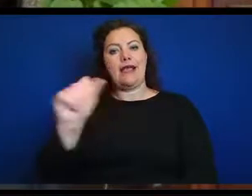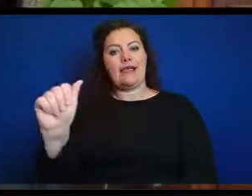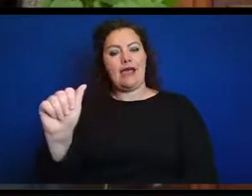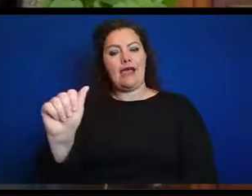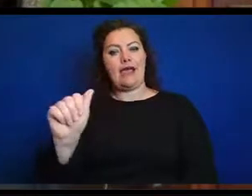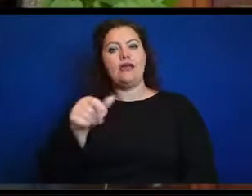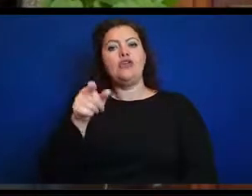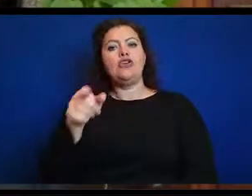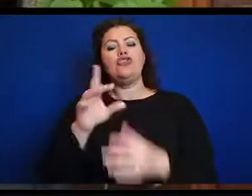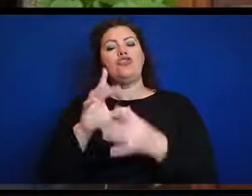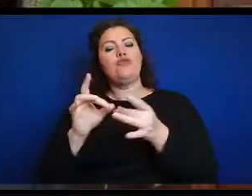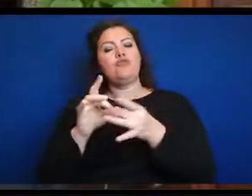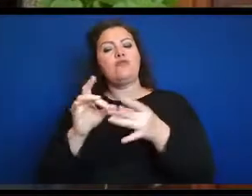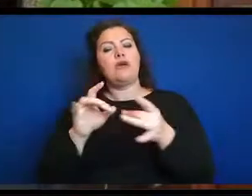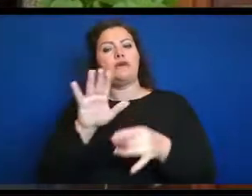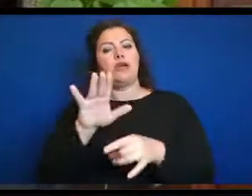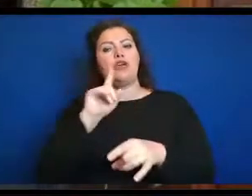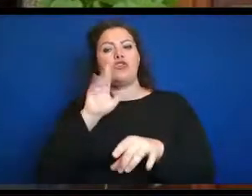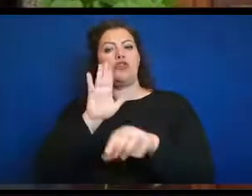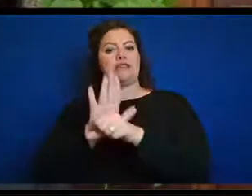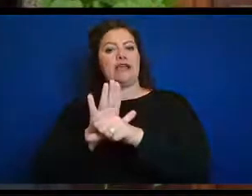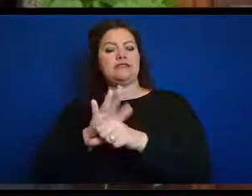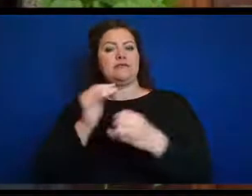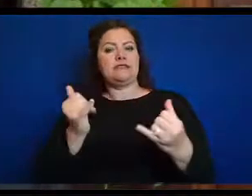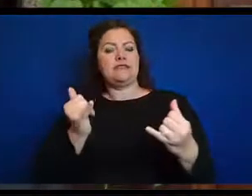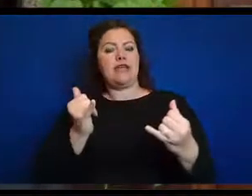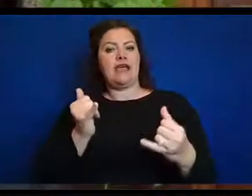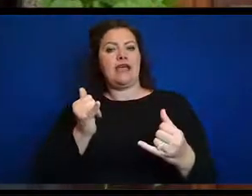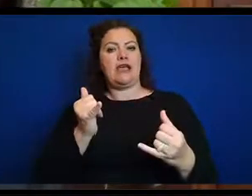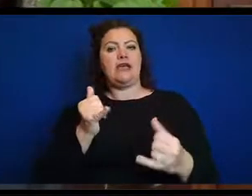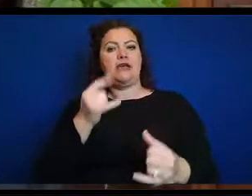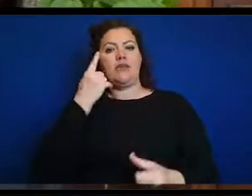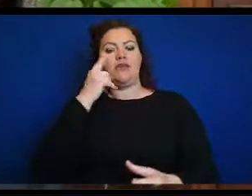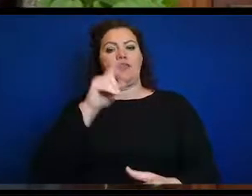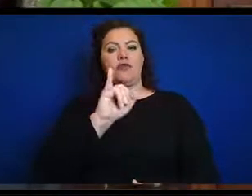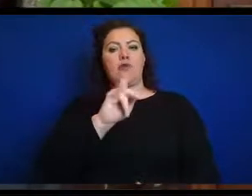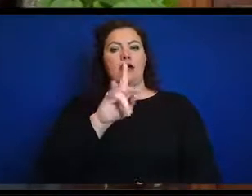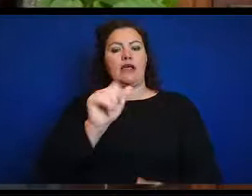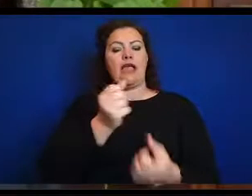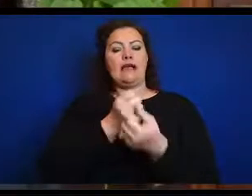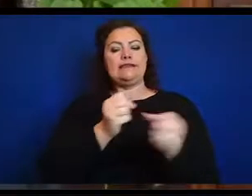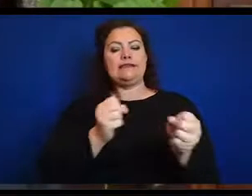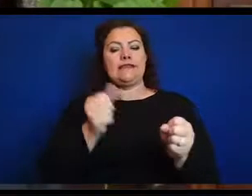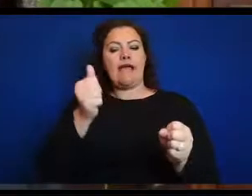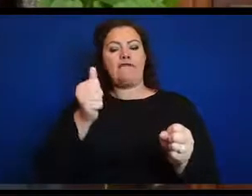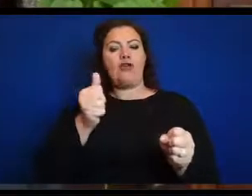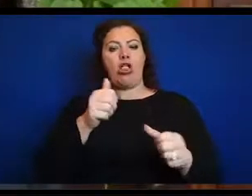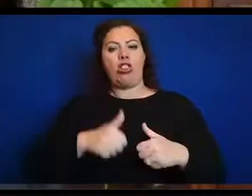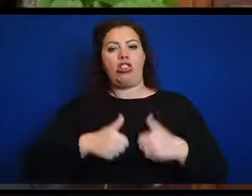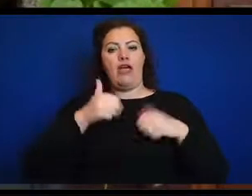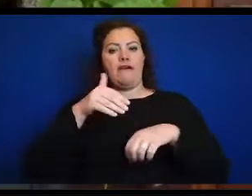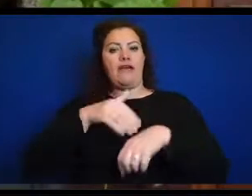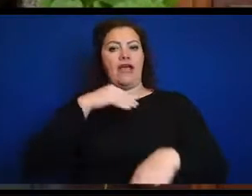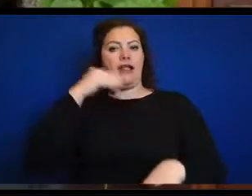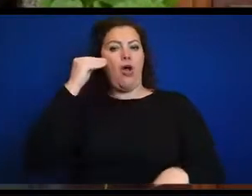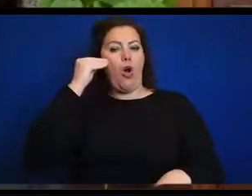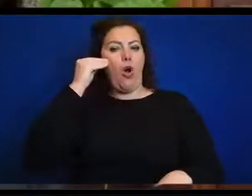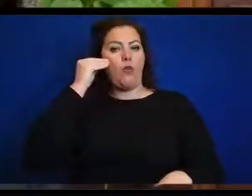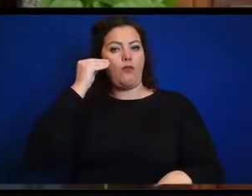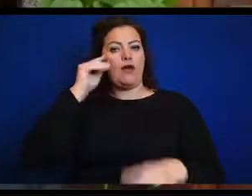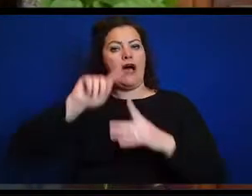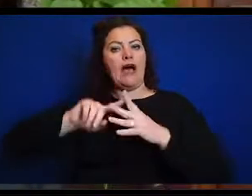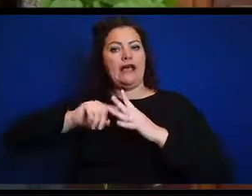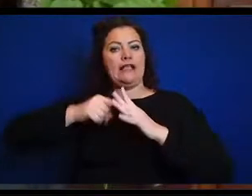made reference in your testimony to Ikea's Safer Life at Home initiative, focusing on safety and